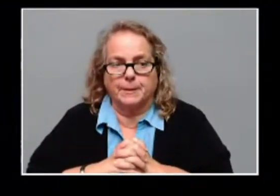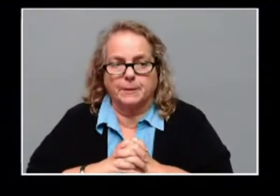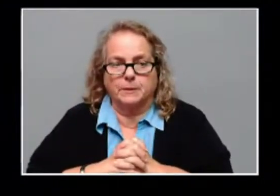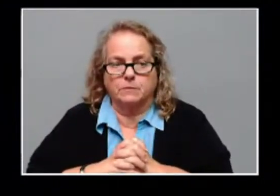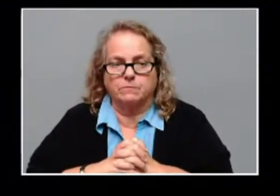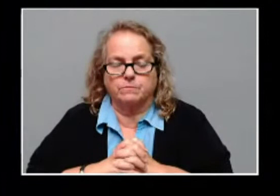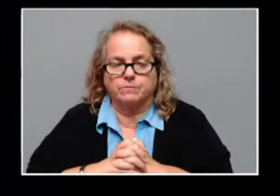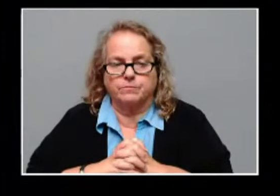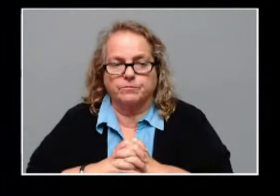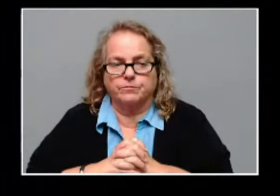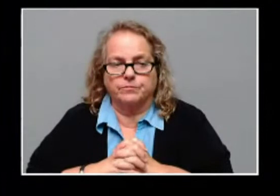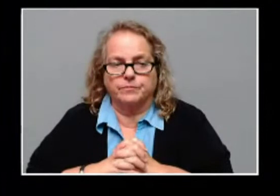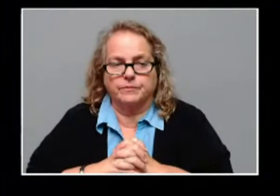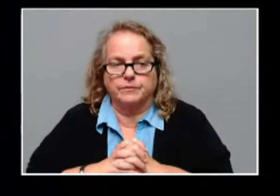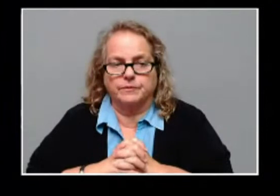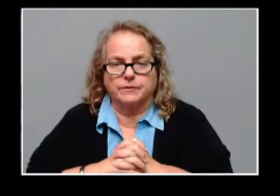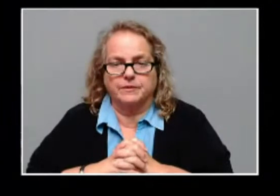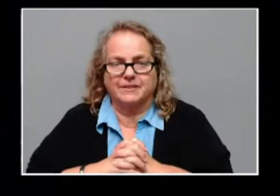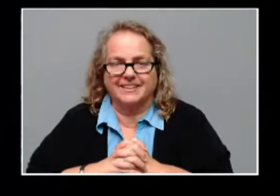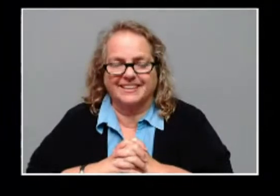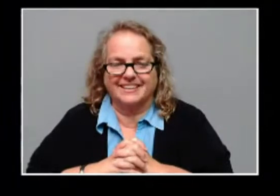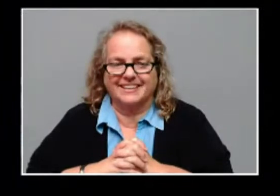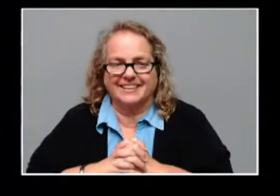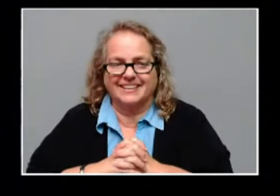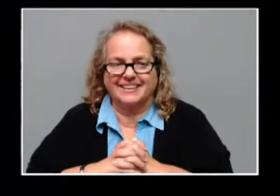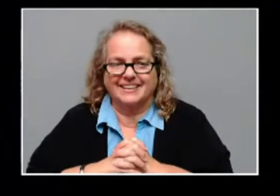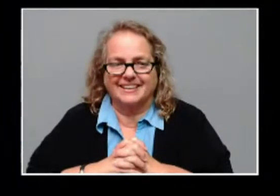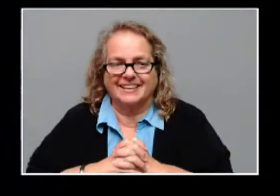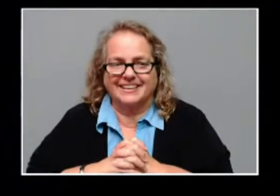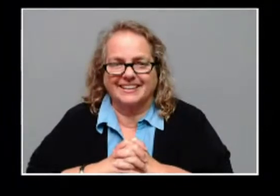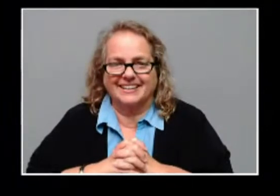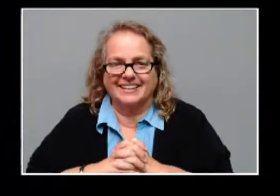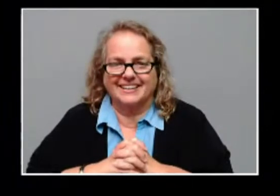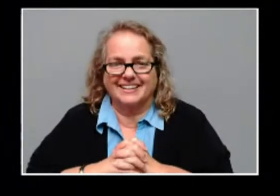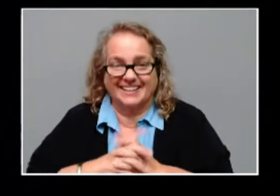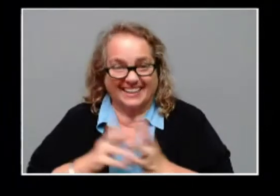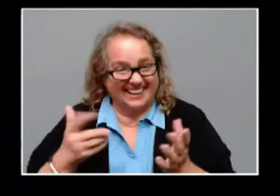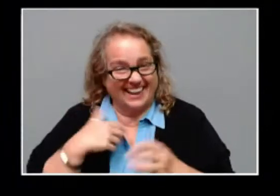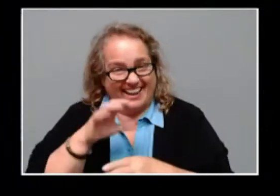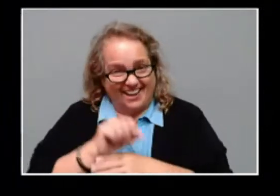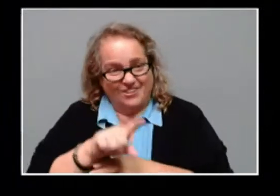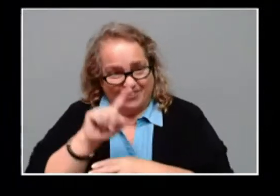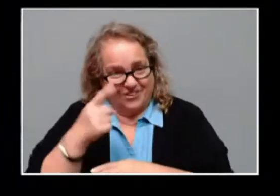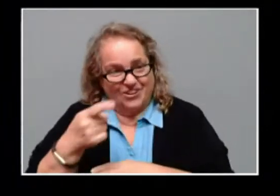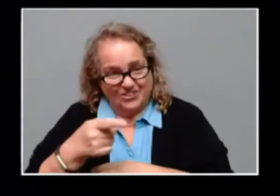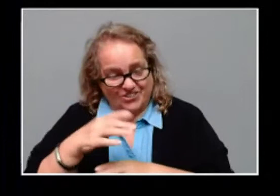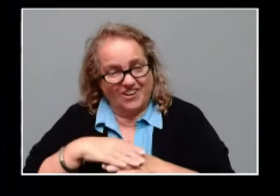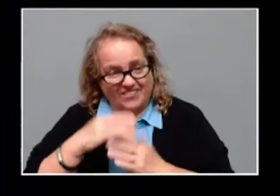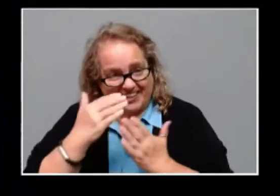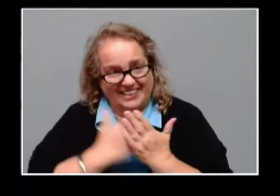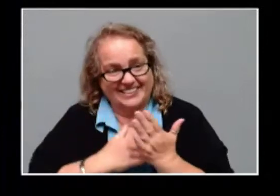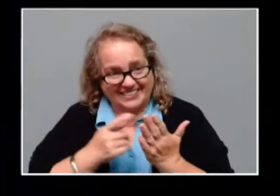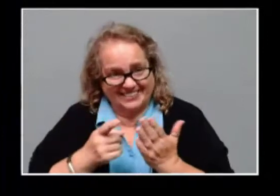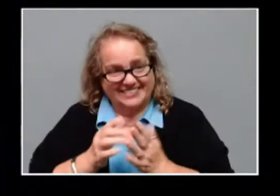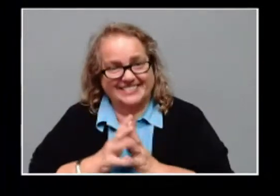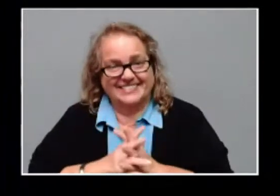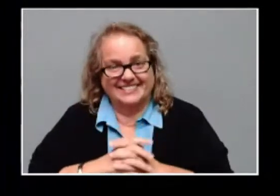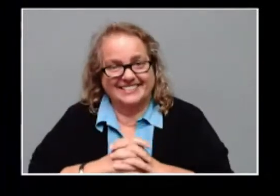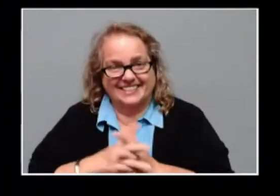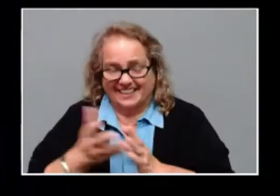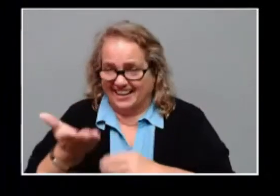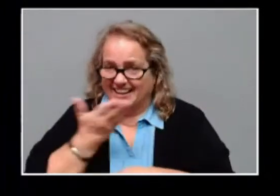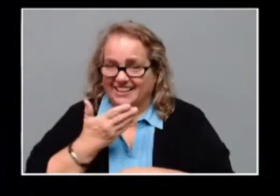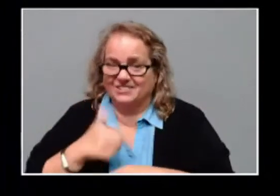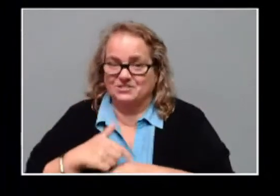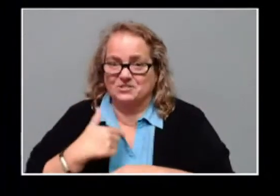Third on the list, so I was just kind of, Man, they got you first here. Oh, okay. That's how they hand it to me, Chad. Yeah,